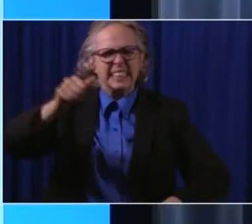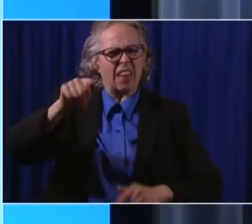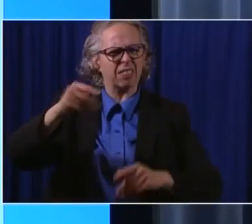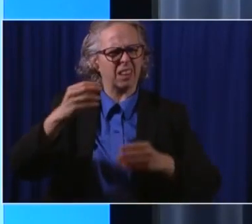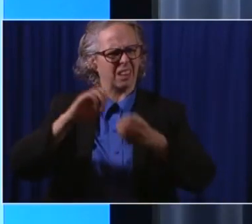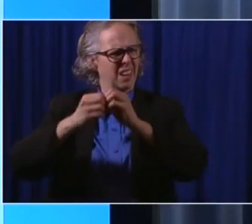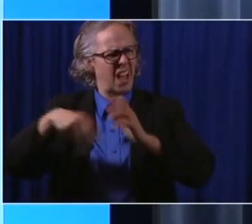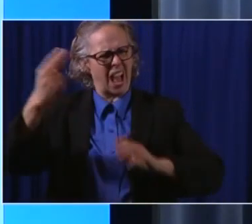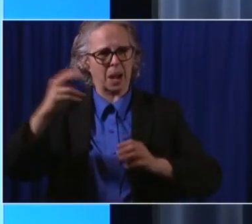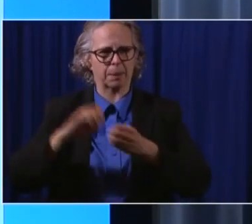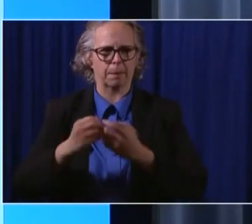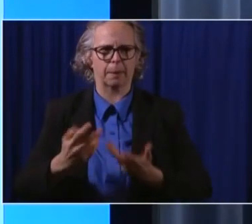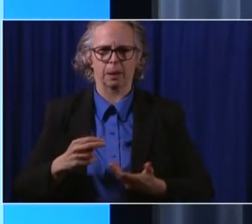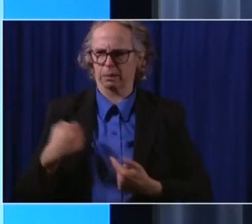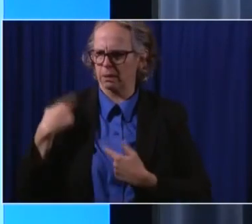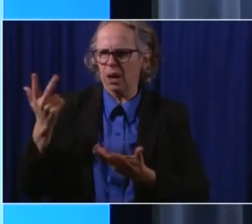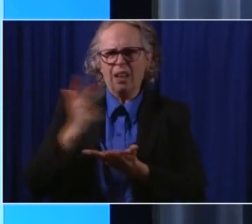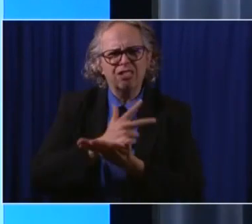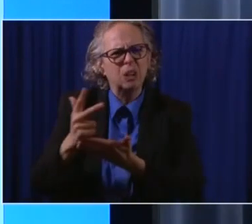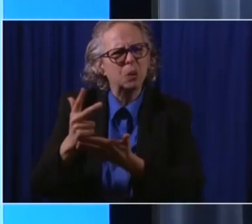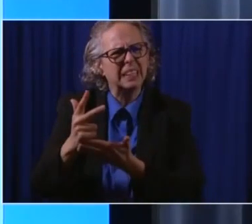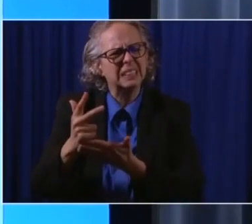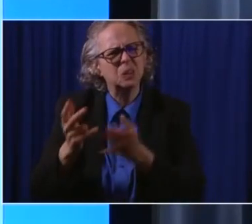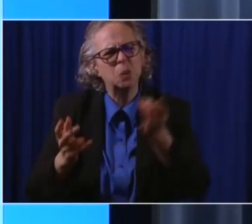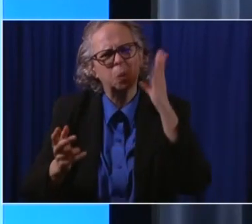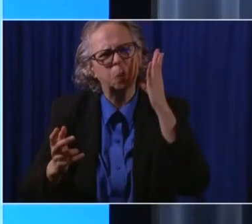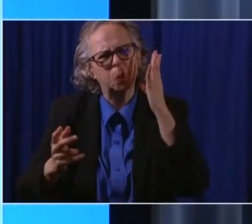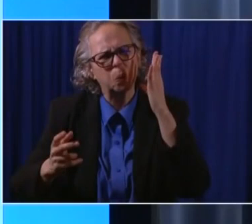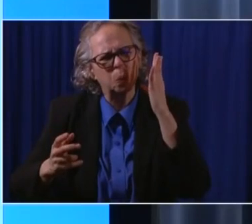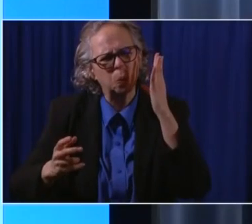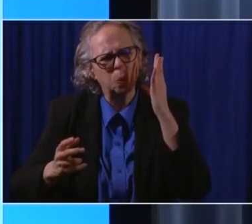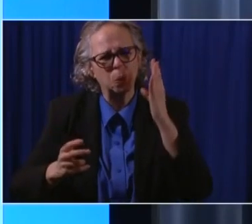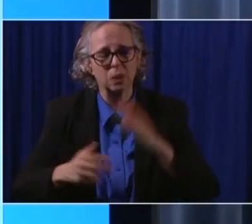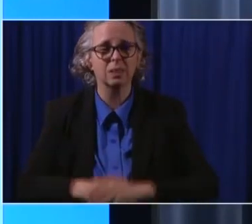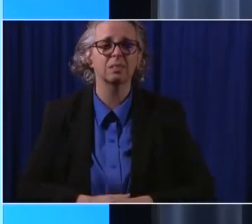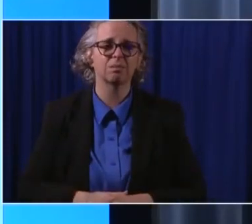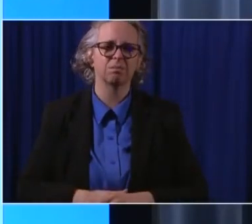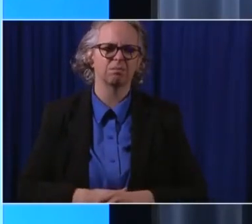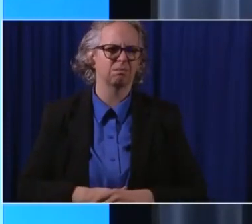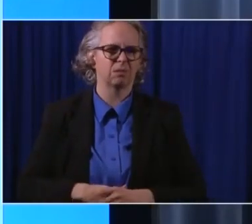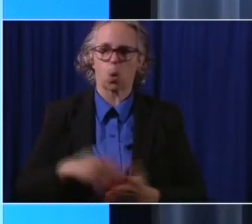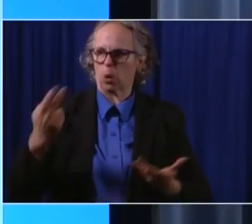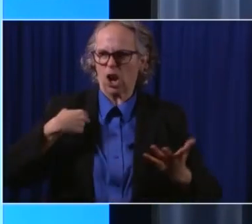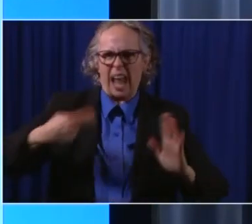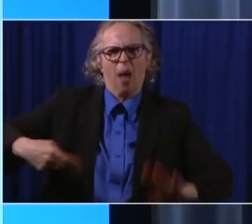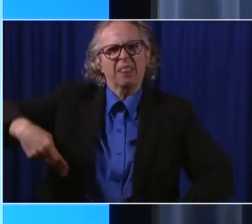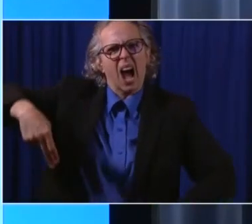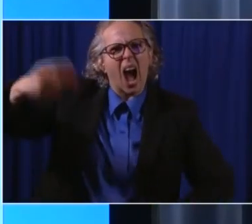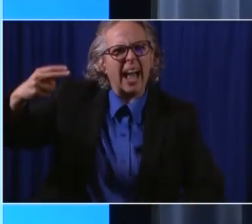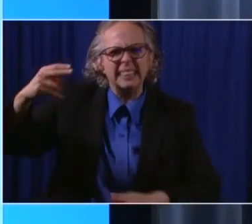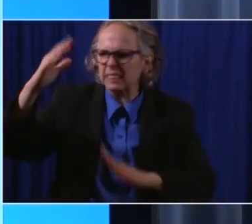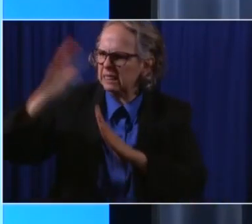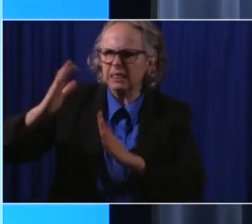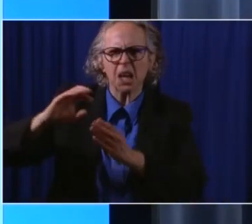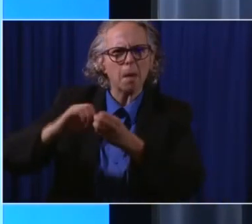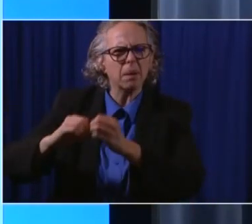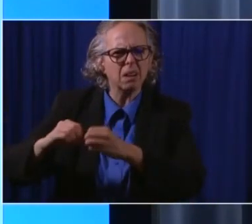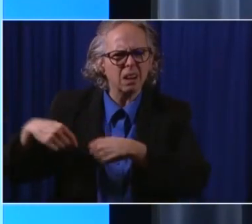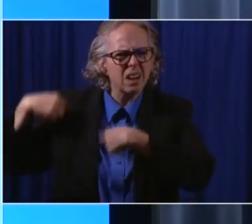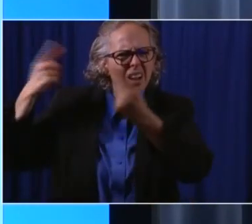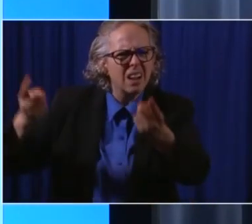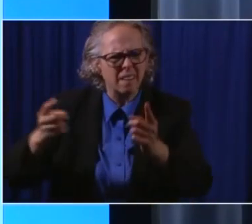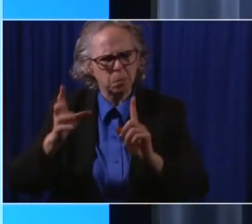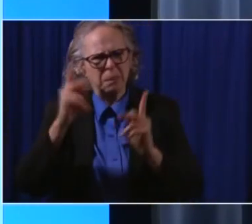weeks. Today's new case report is the highest daily count we've reported. So that is certainly not